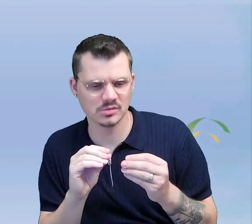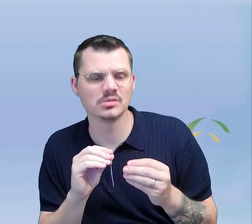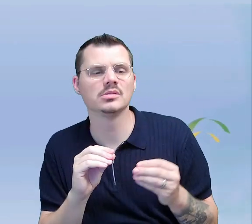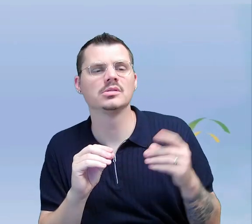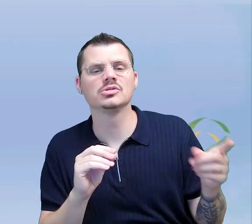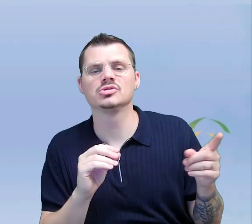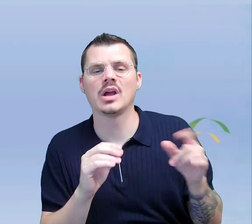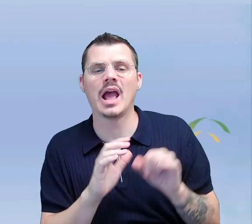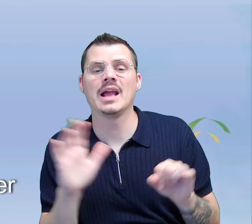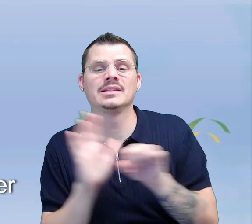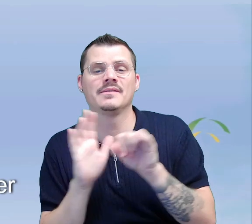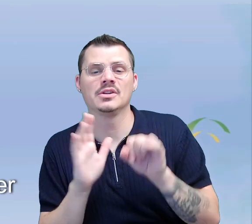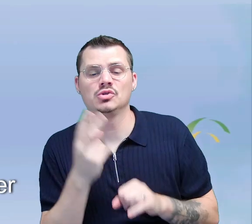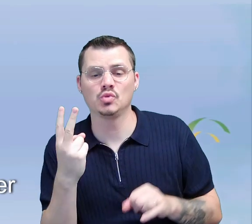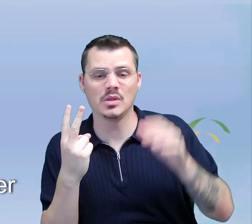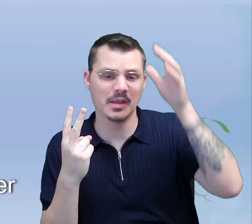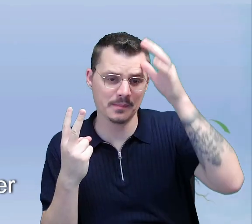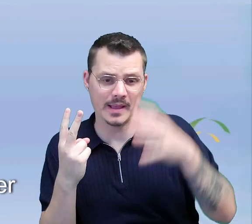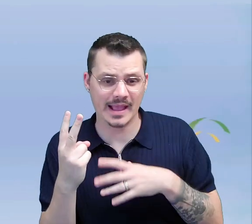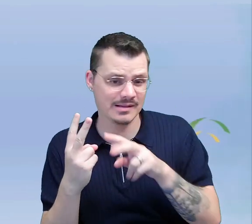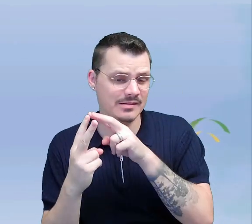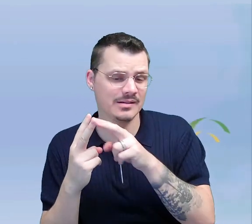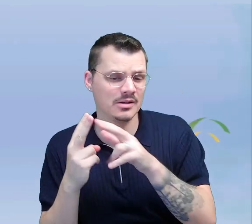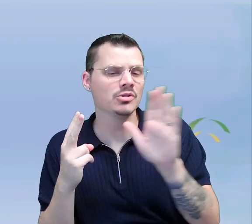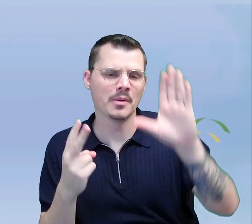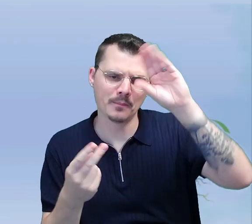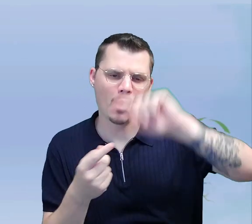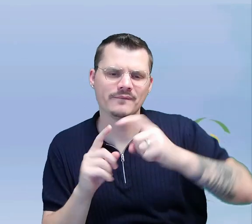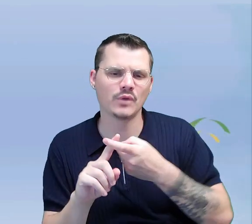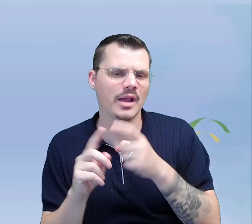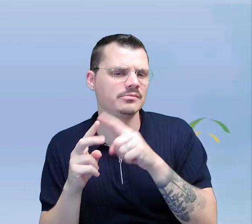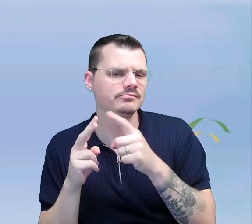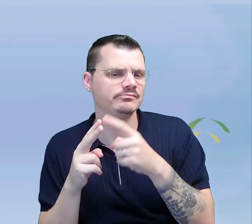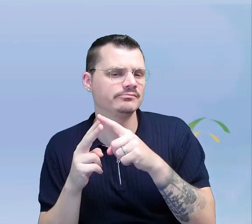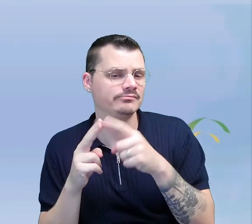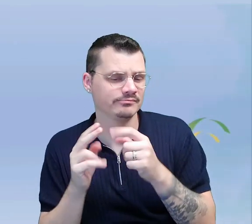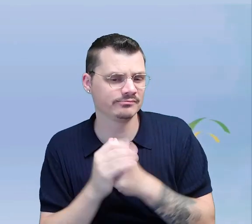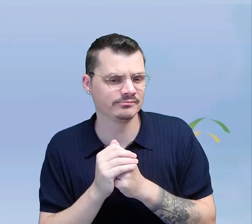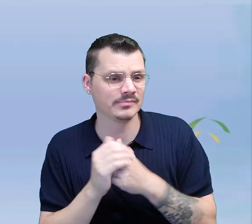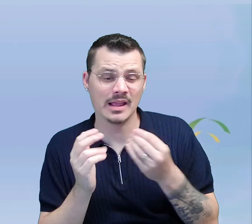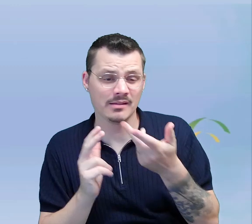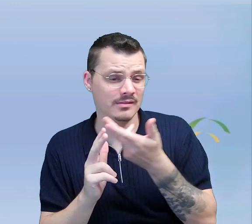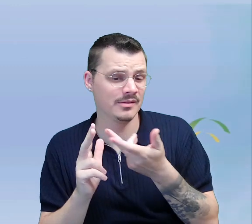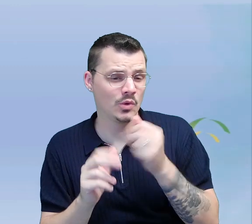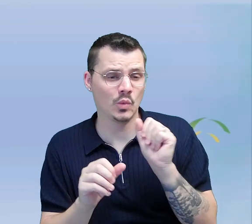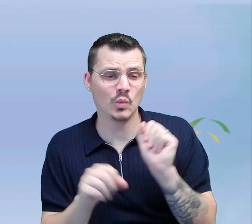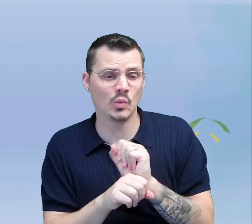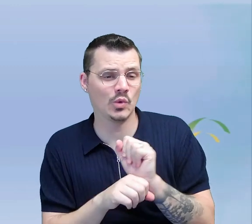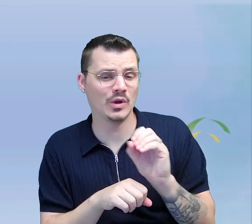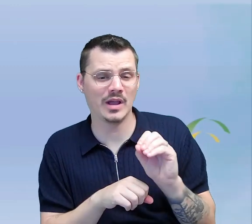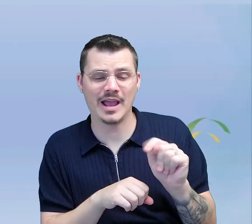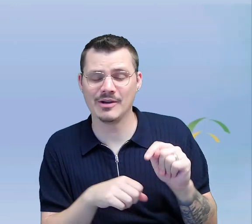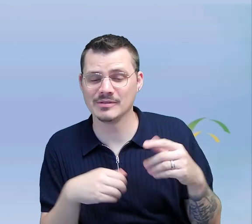she identified 2 of the men she lived with as her boyfriends, and they worked it out, you